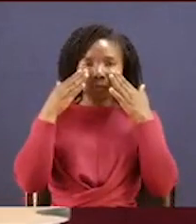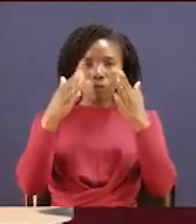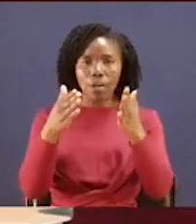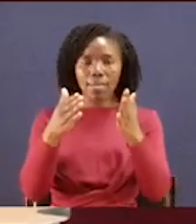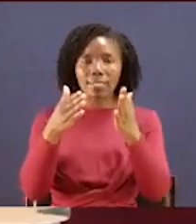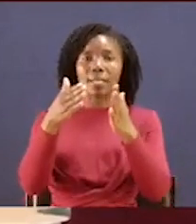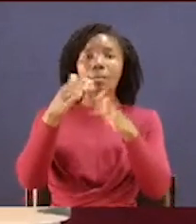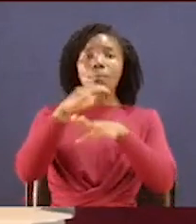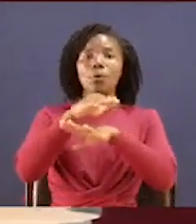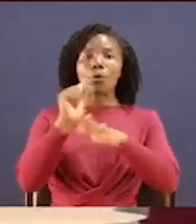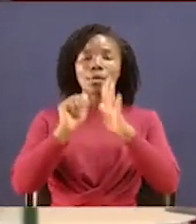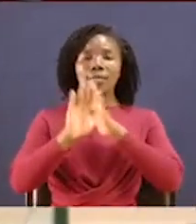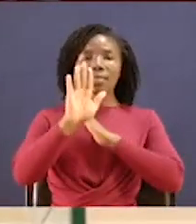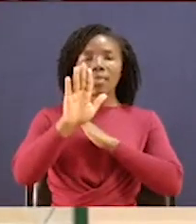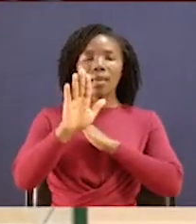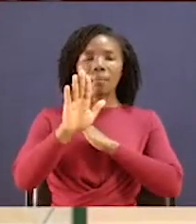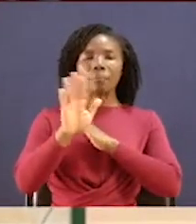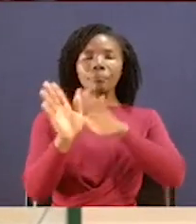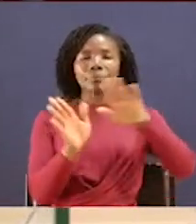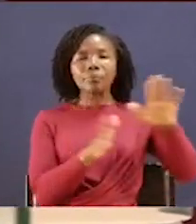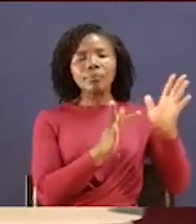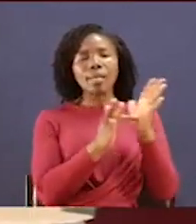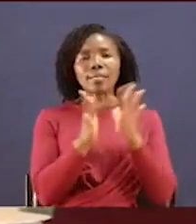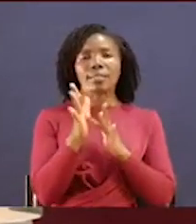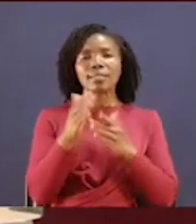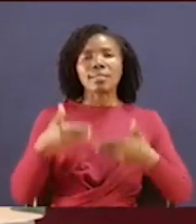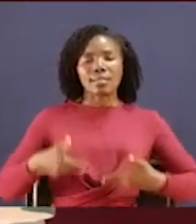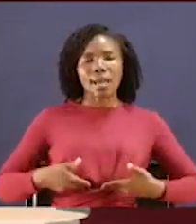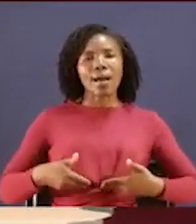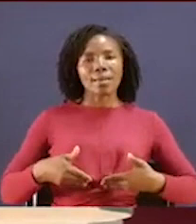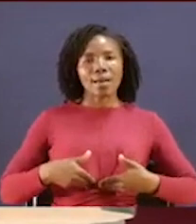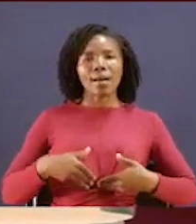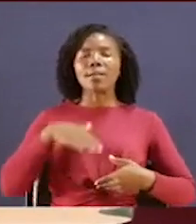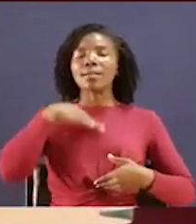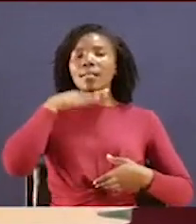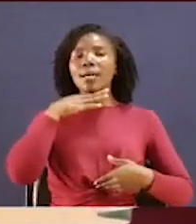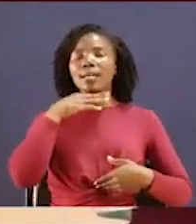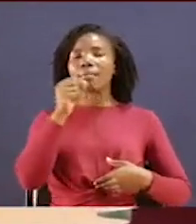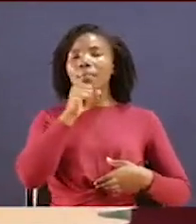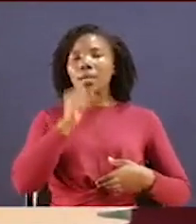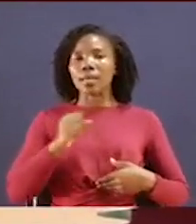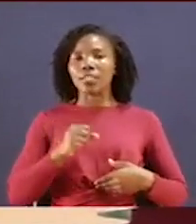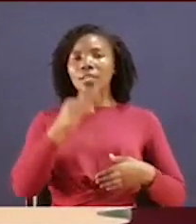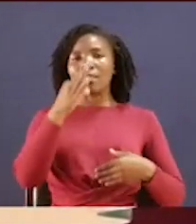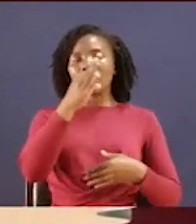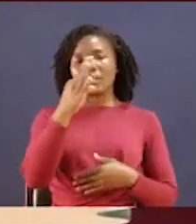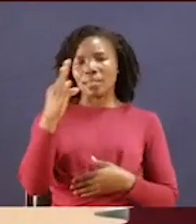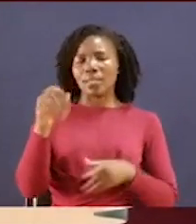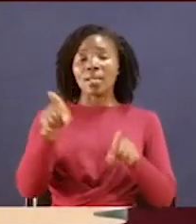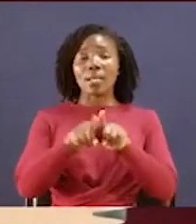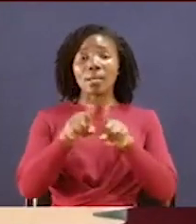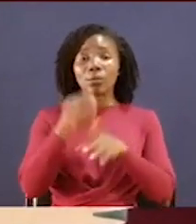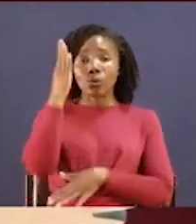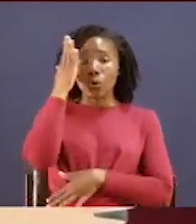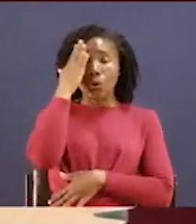young generation, because Jesus was young. Actually, he was very young. He died at age 33. And I also know other